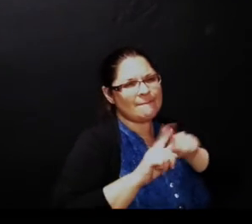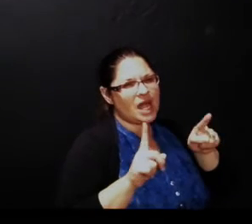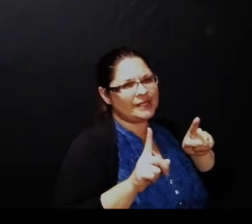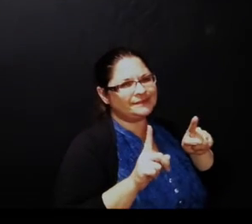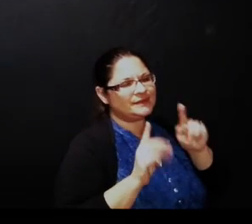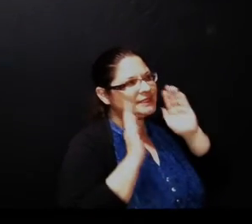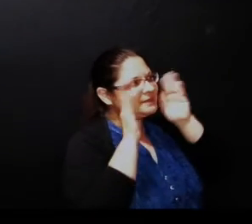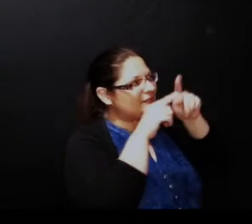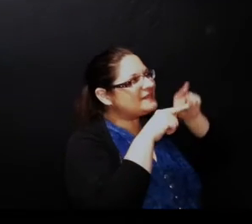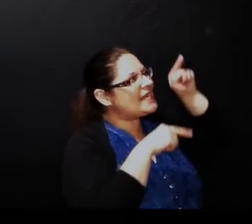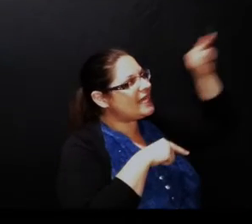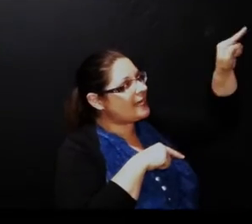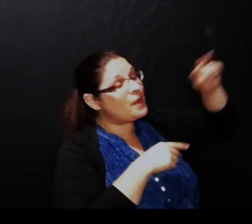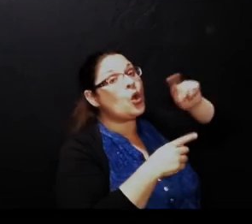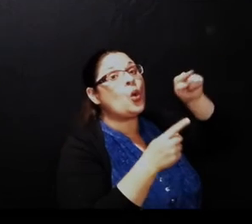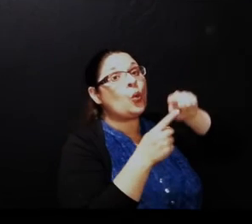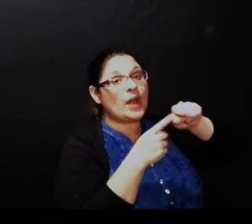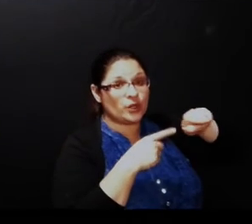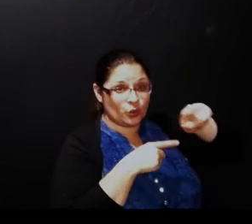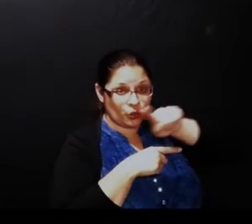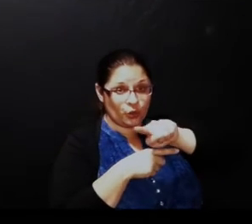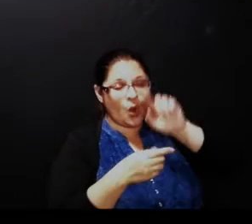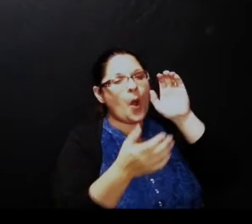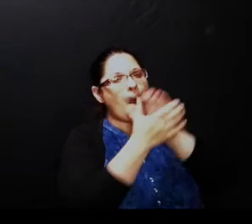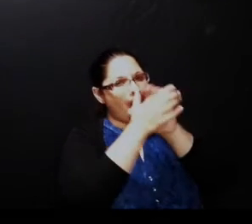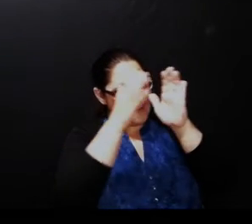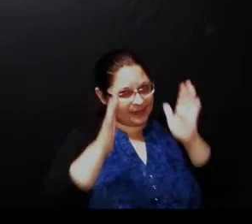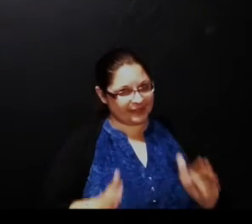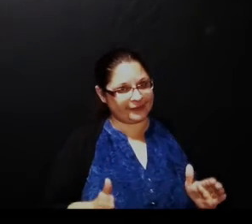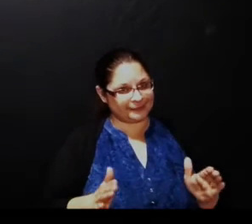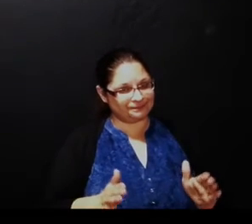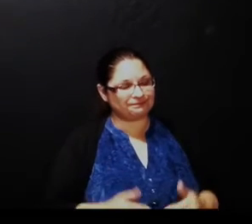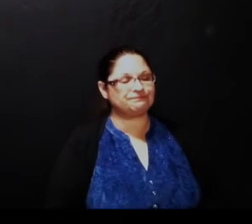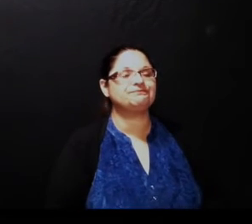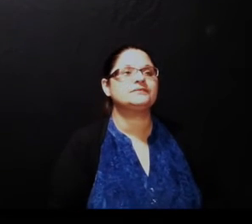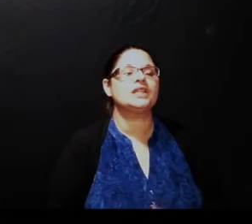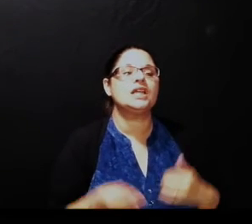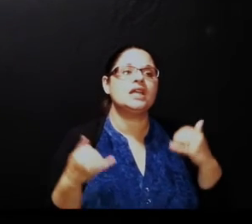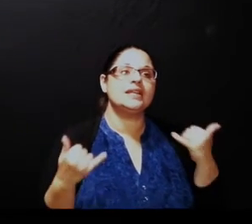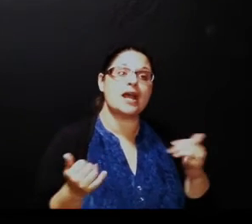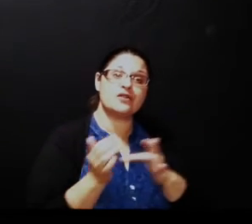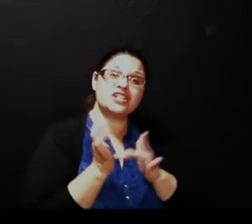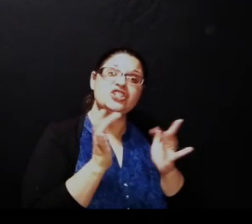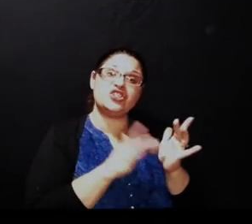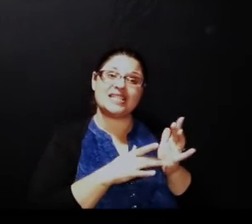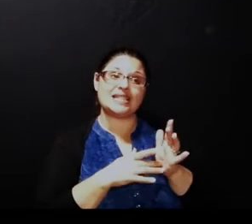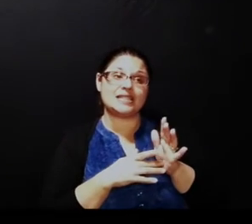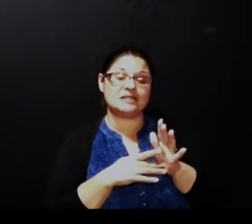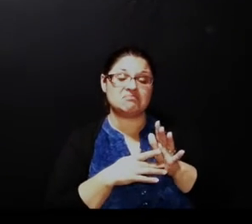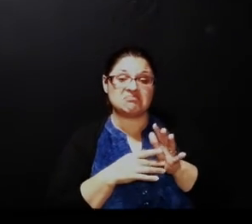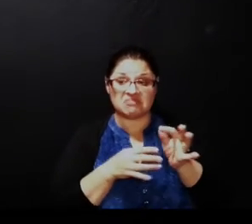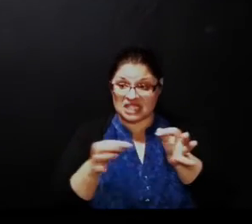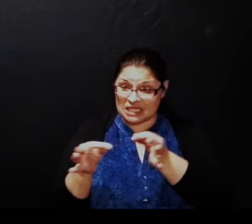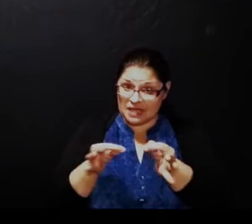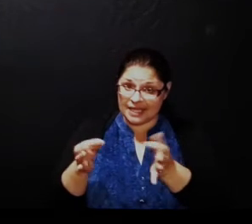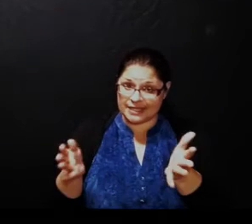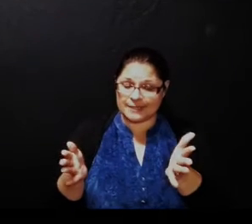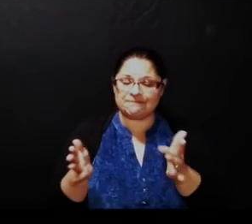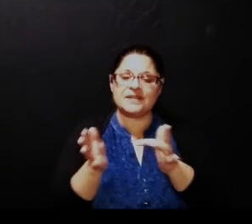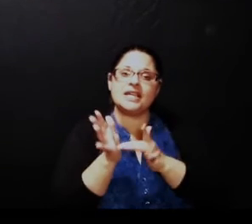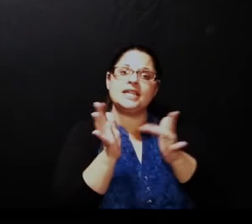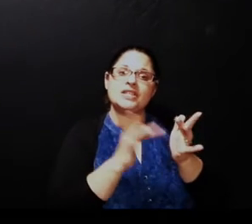in Him. Now, as Jesus speaks these words, He's the suffering servant. He's ready to face the